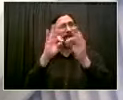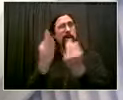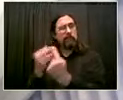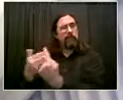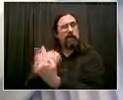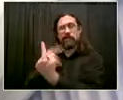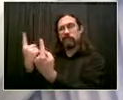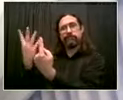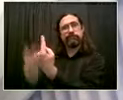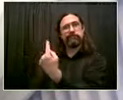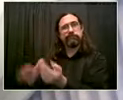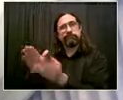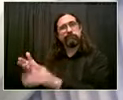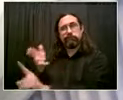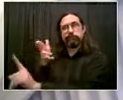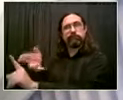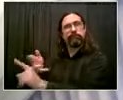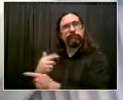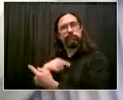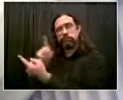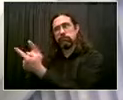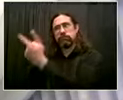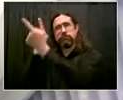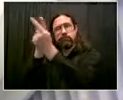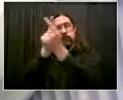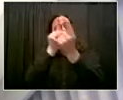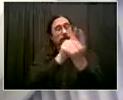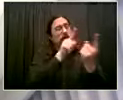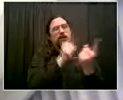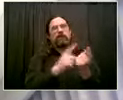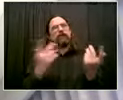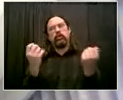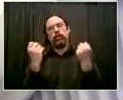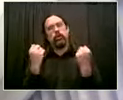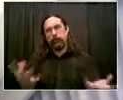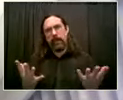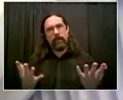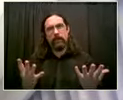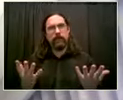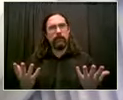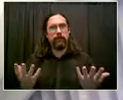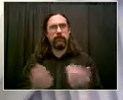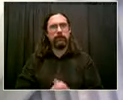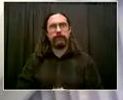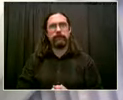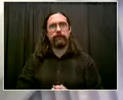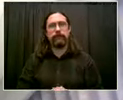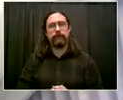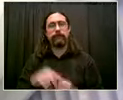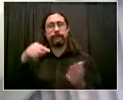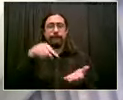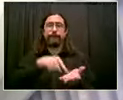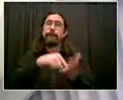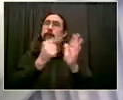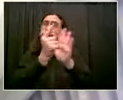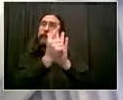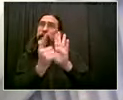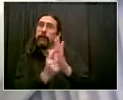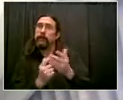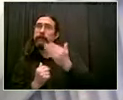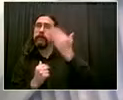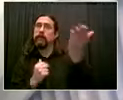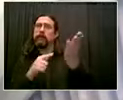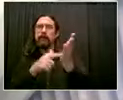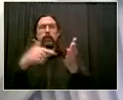to this bill. I thought it was such an important one and absolutely necessary for our state because, like I've mentioned in